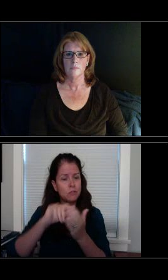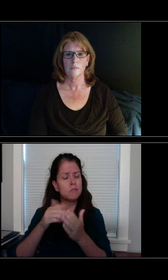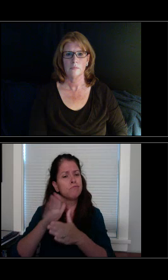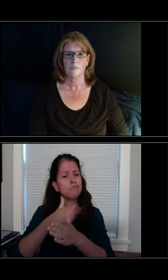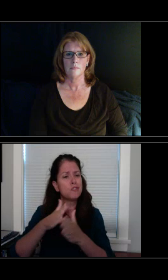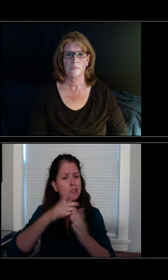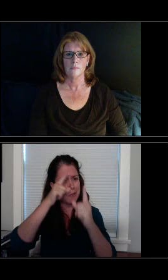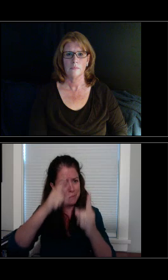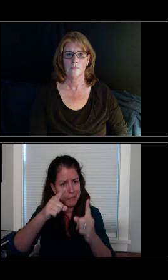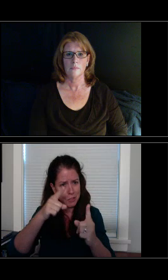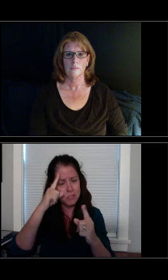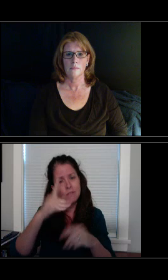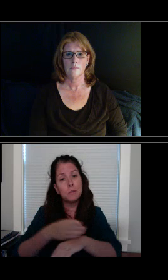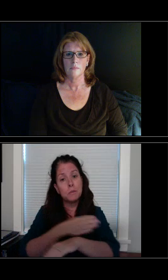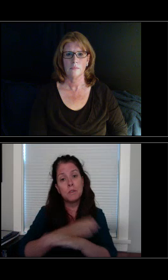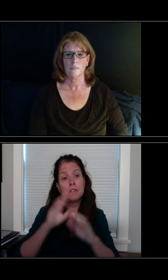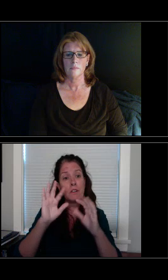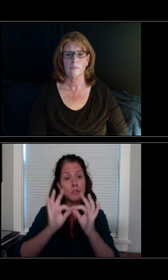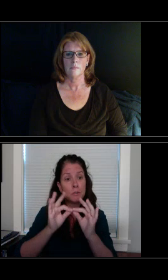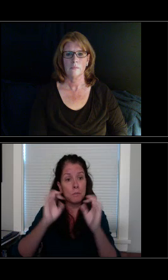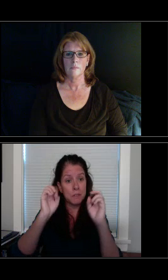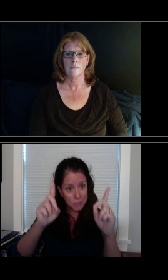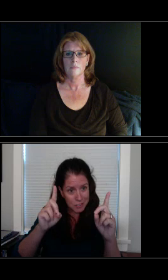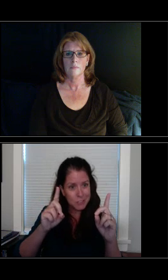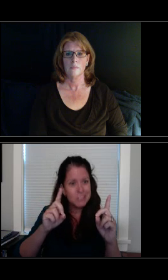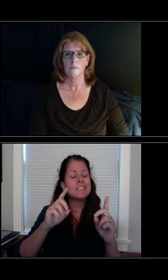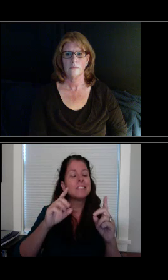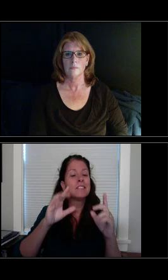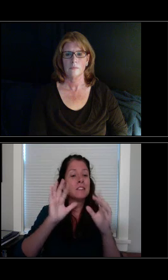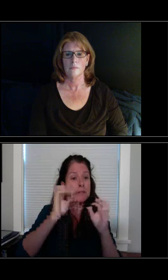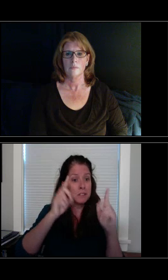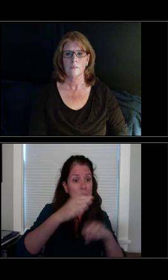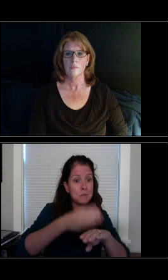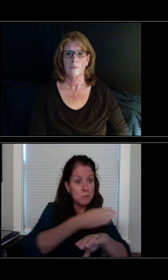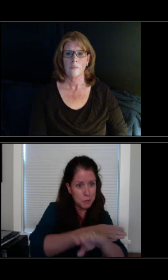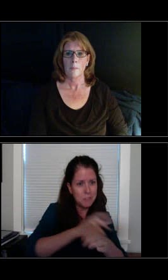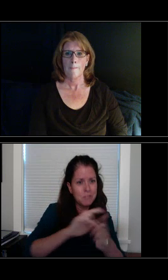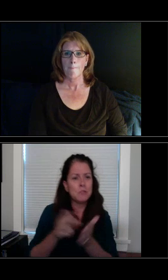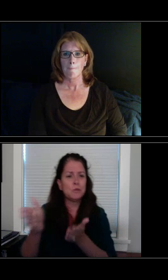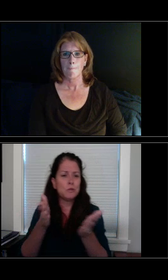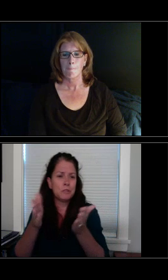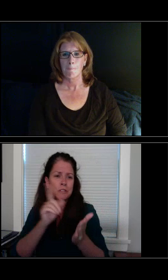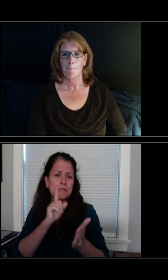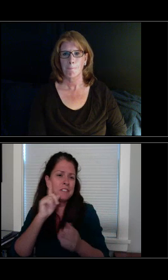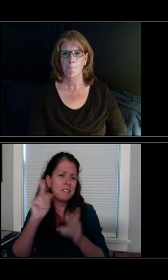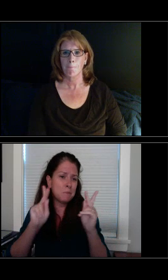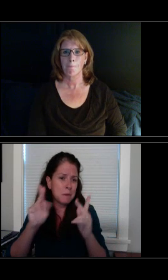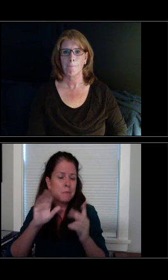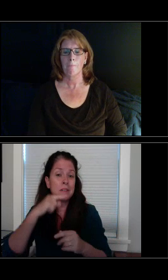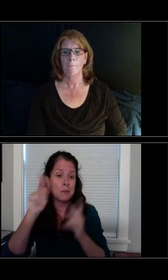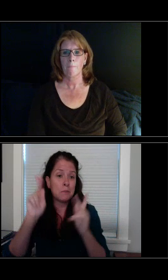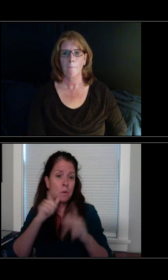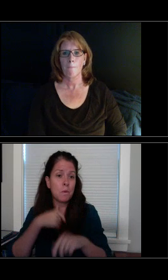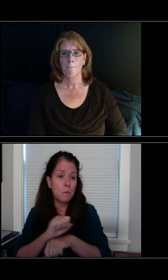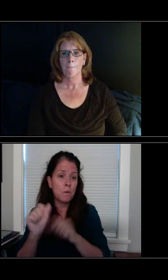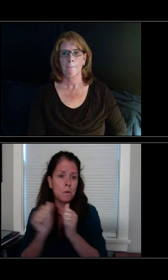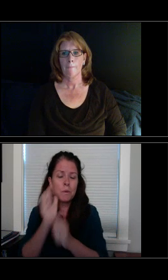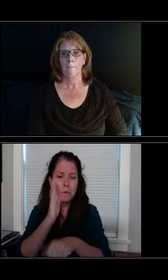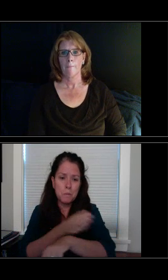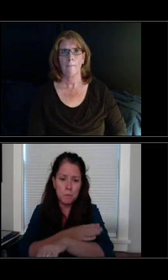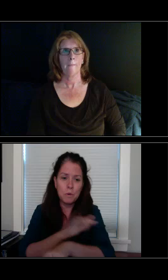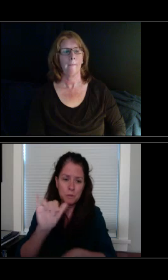NCICE is in a consortium that we are really looking at improvements in interpreter education,